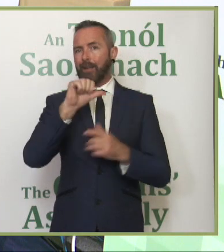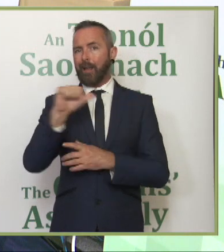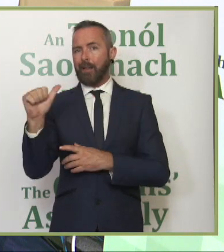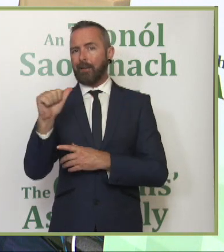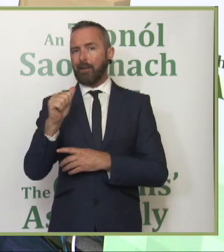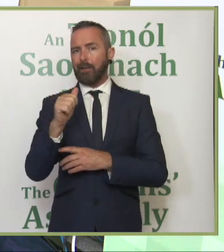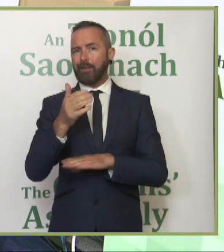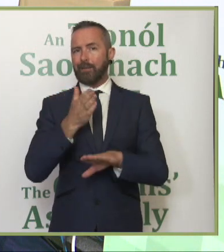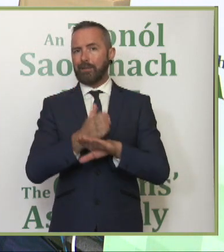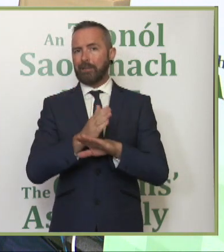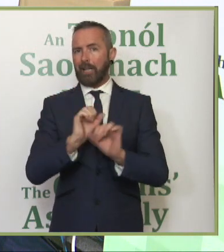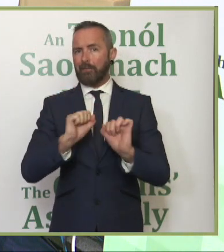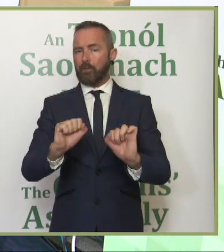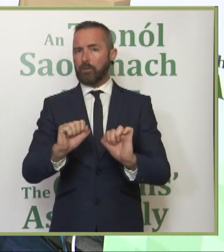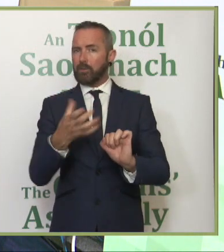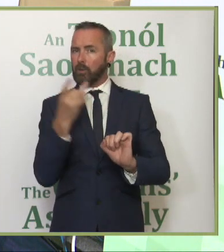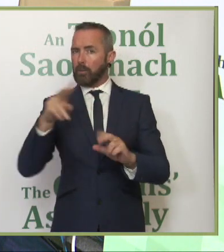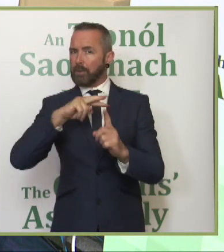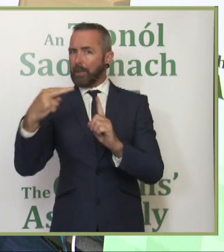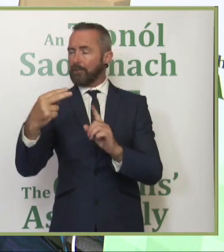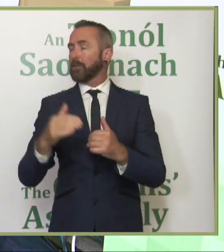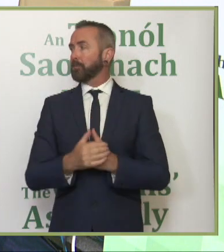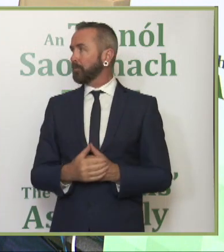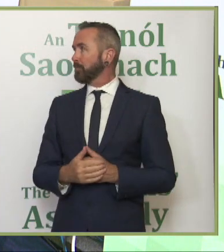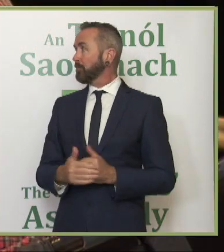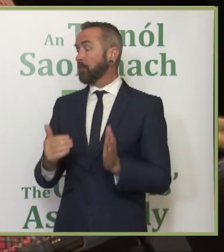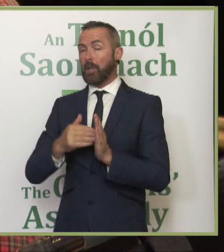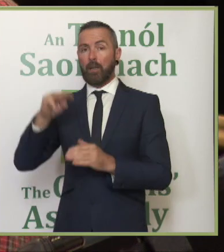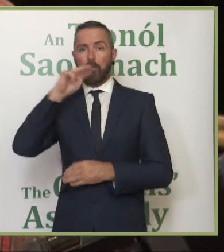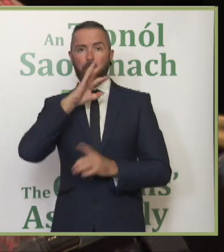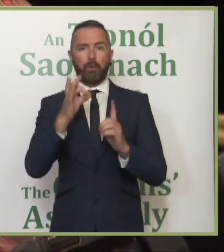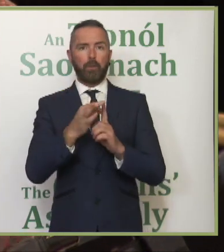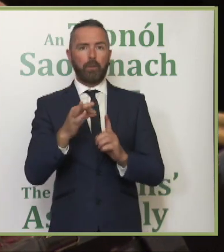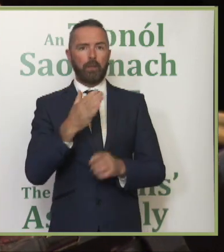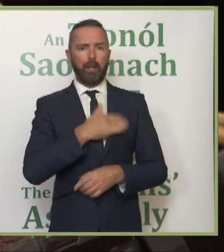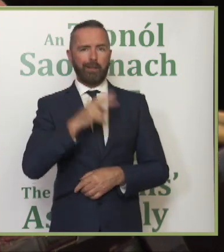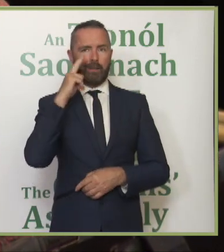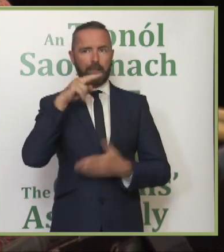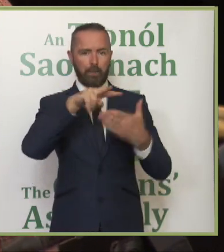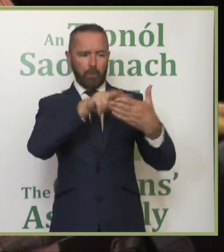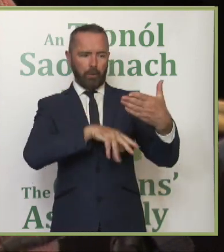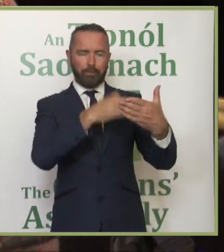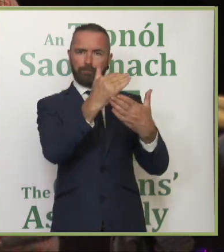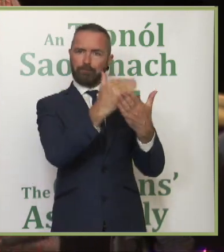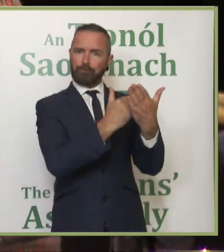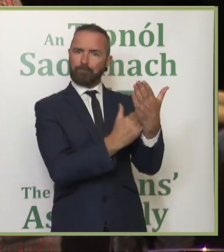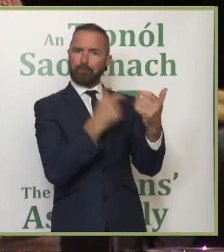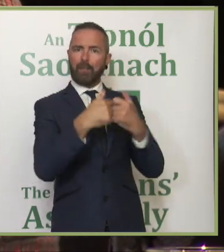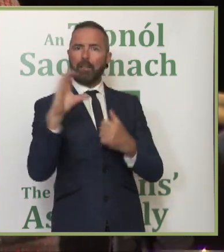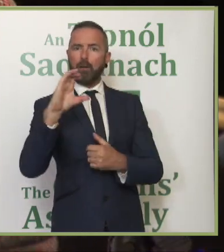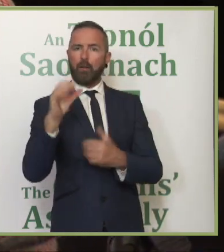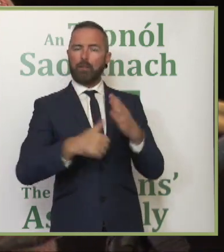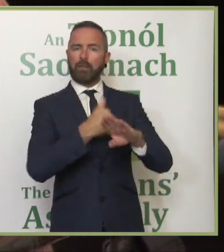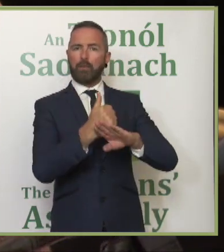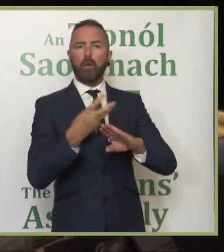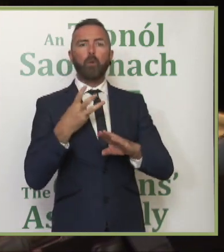one? Yeah, no, I think it's a very important point, and I probably just looked at the programme earlier on that Cathal had set out. It will